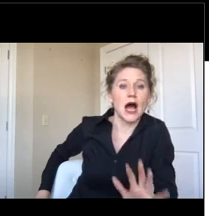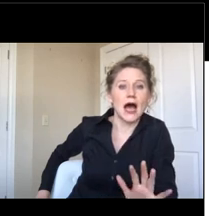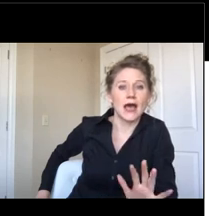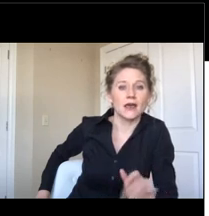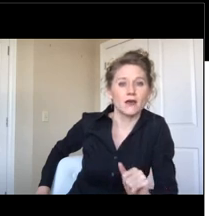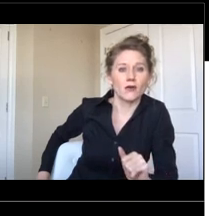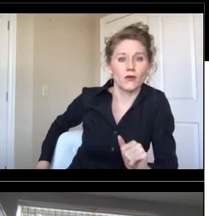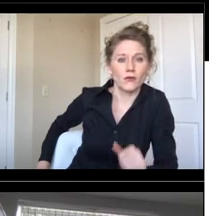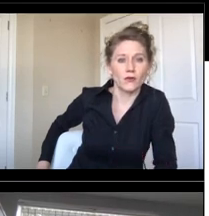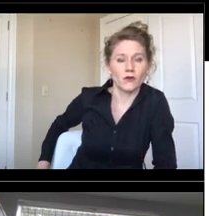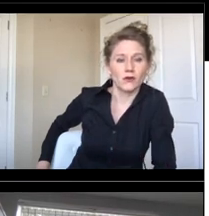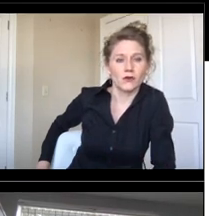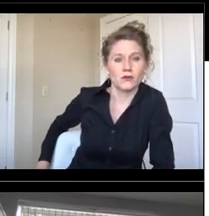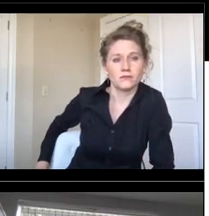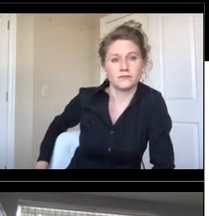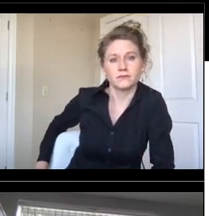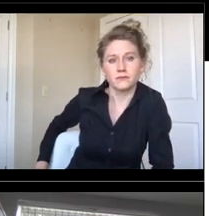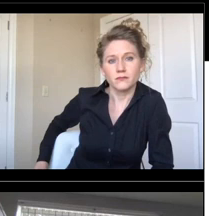to try?